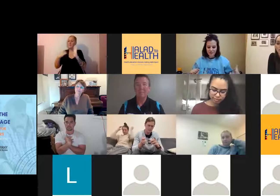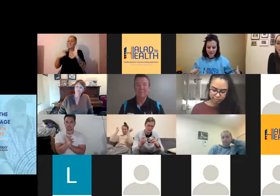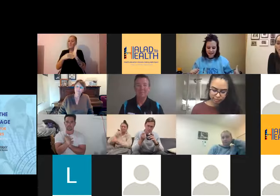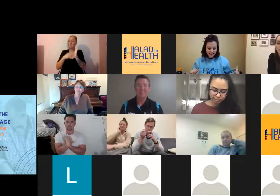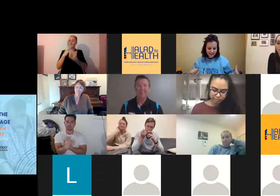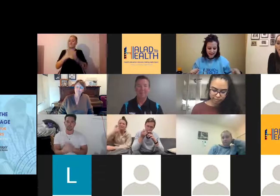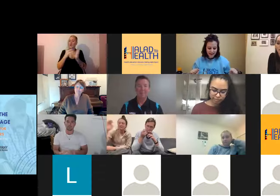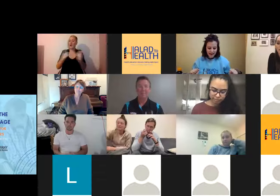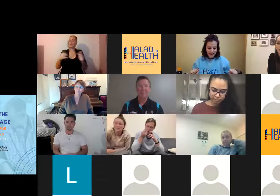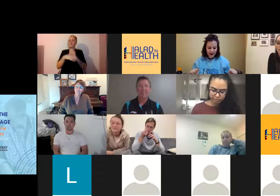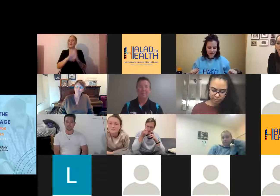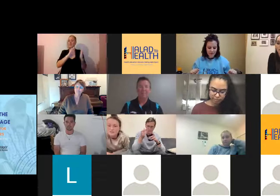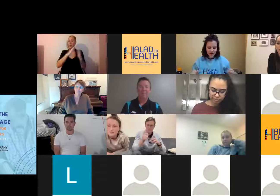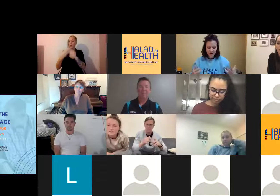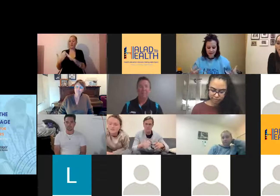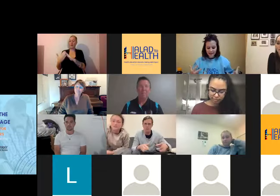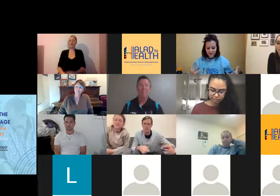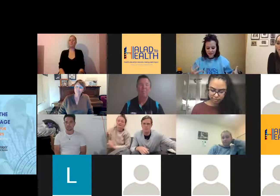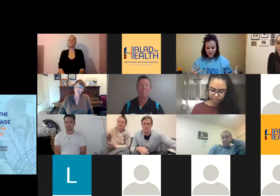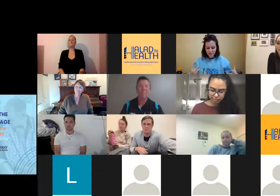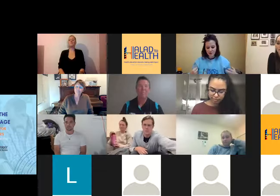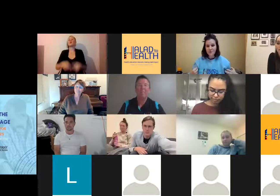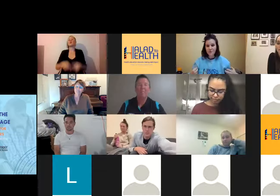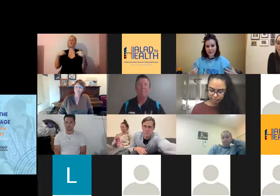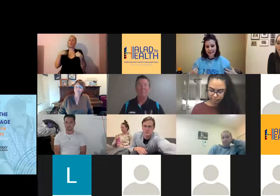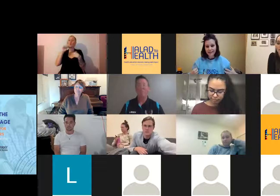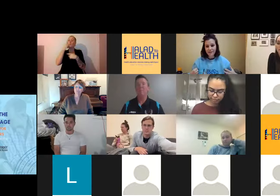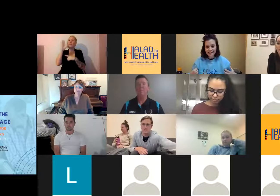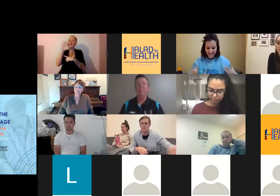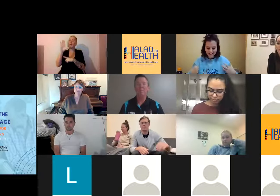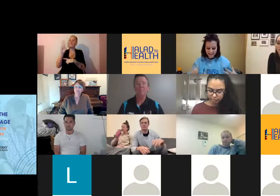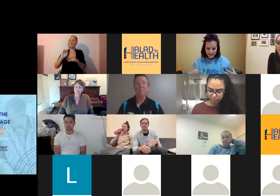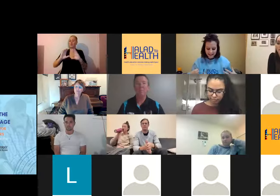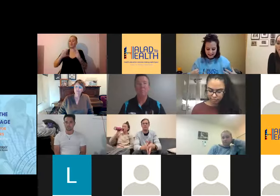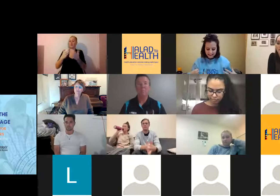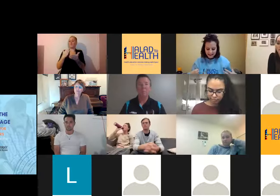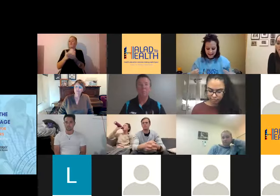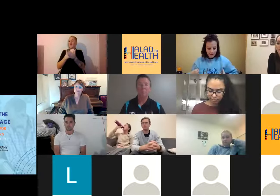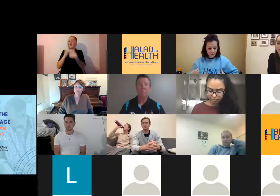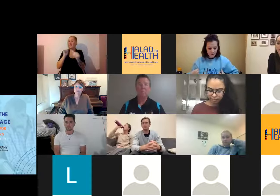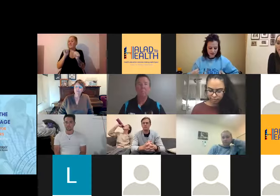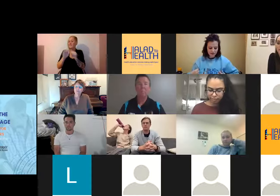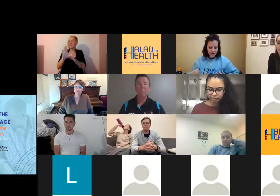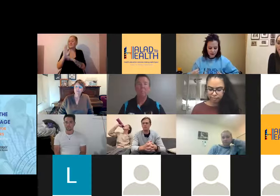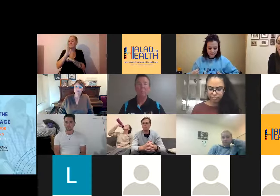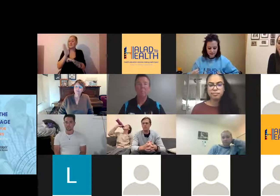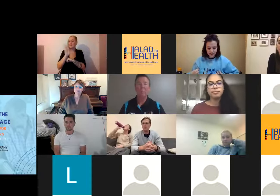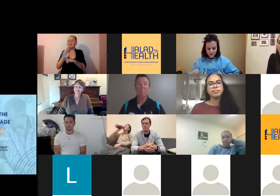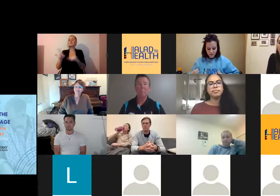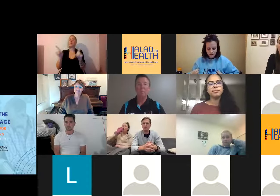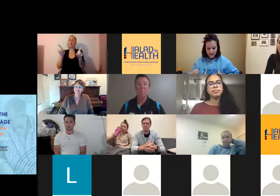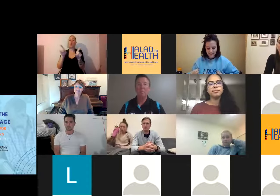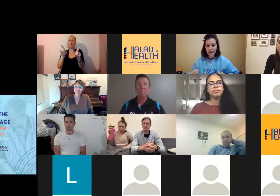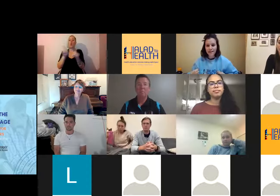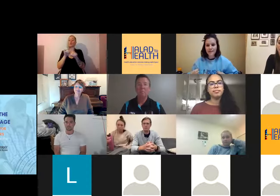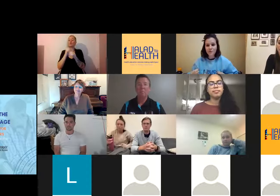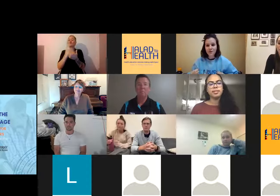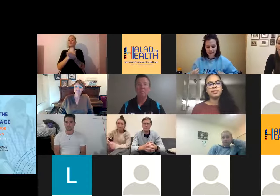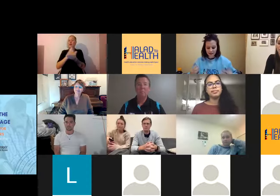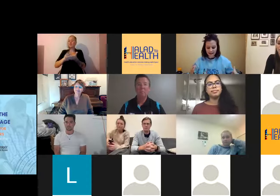in the community. We're going to be hearing from a group of really fantastic speakers, and we're also incredibly grateful to